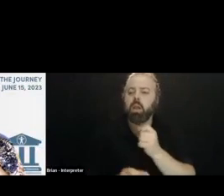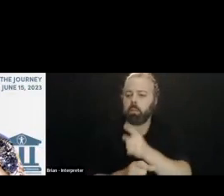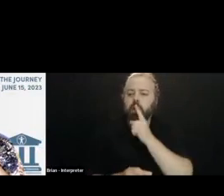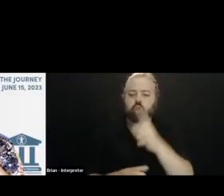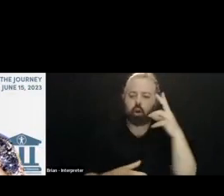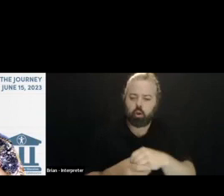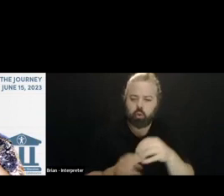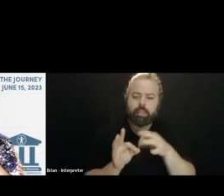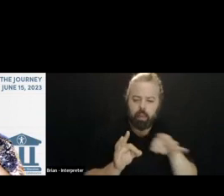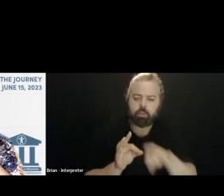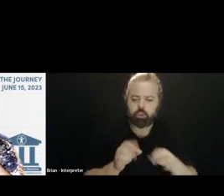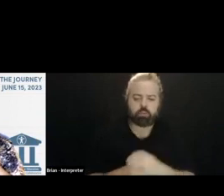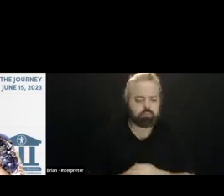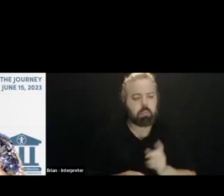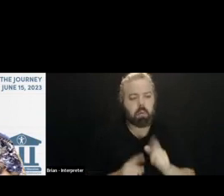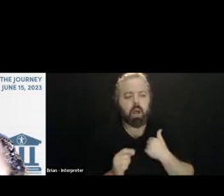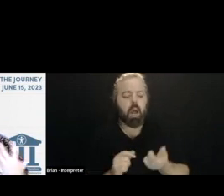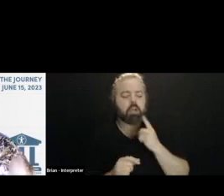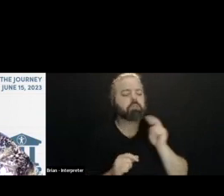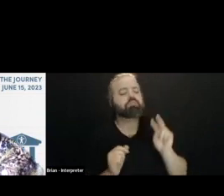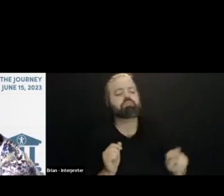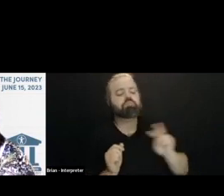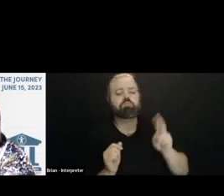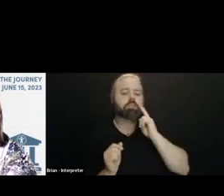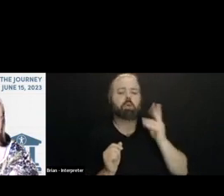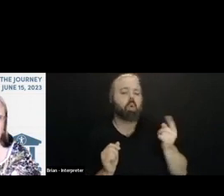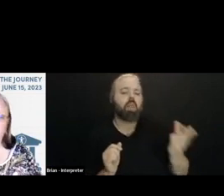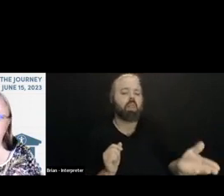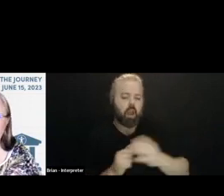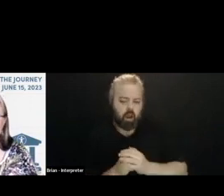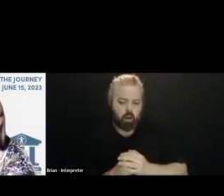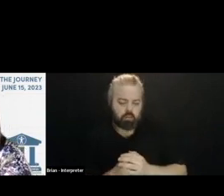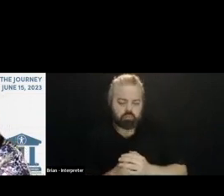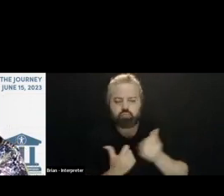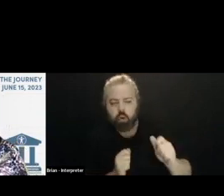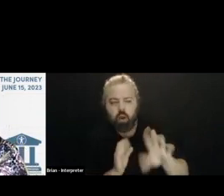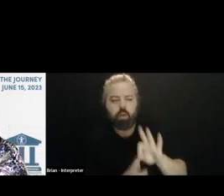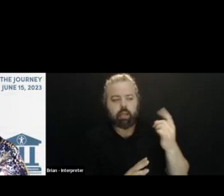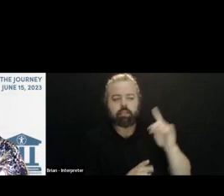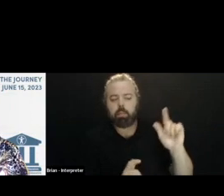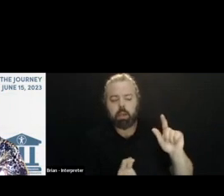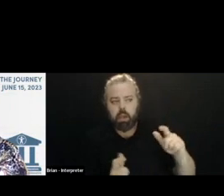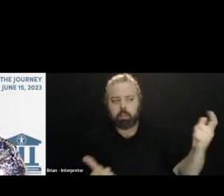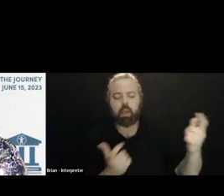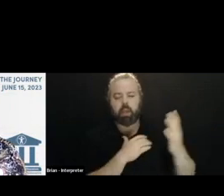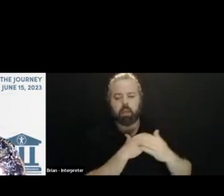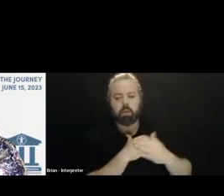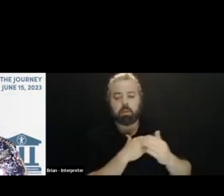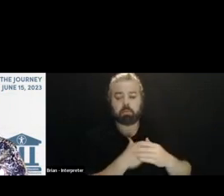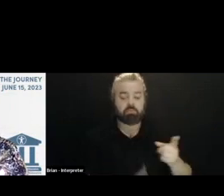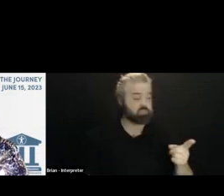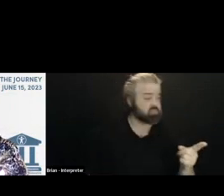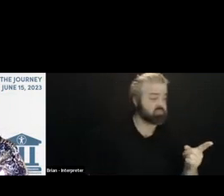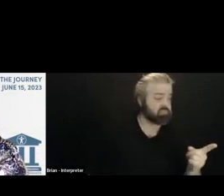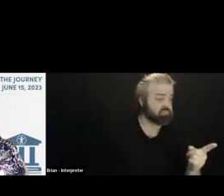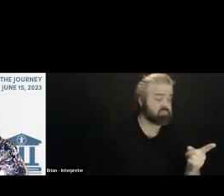and take an inventory of what I have and see if I see anything glaring sticking out at me, which I don't see